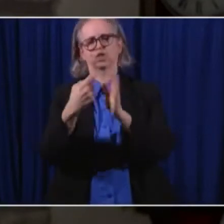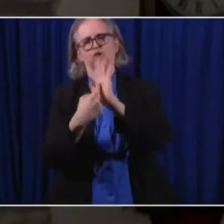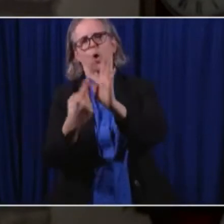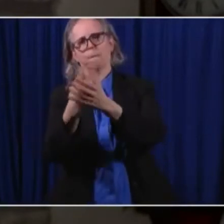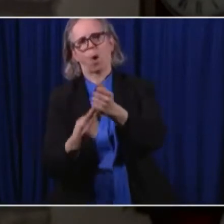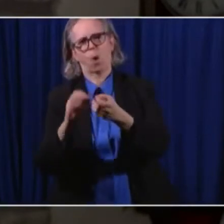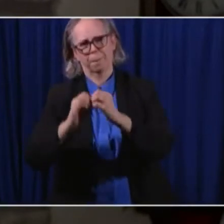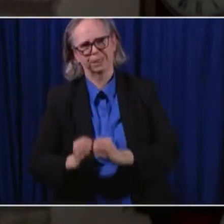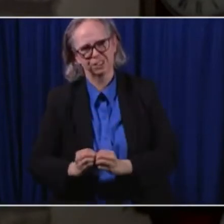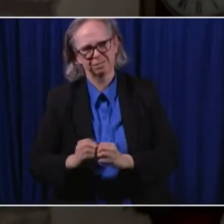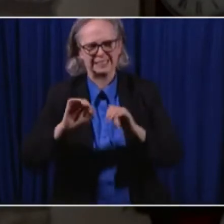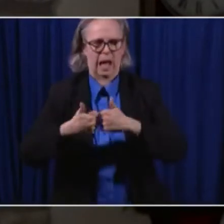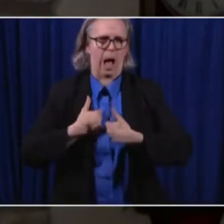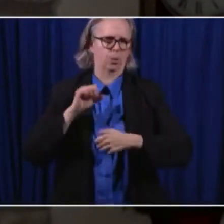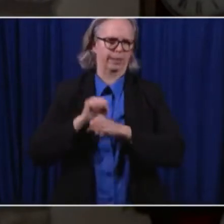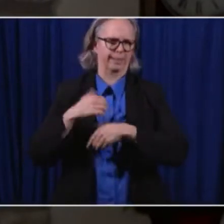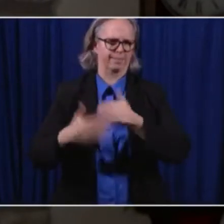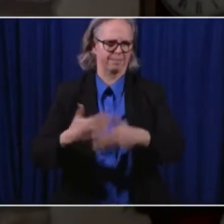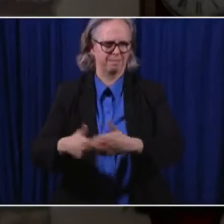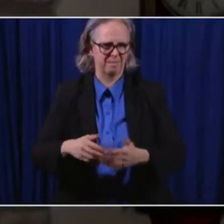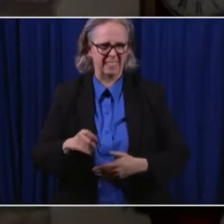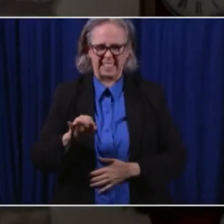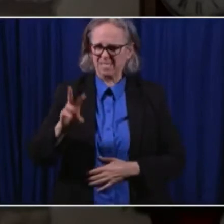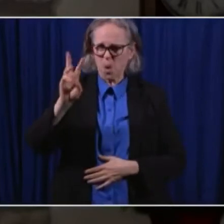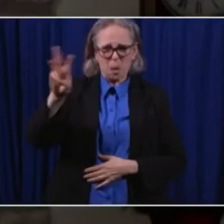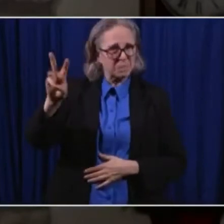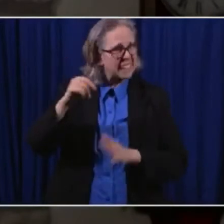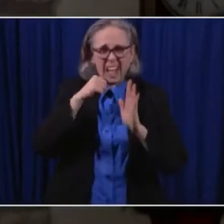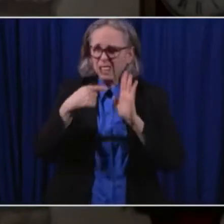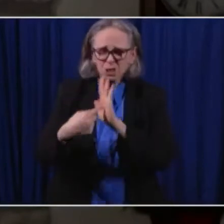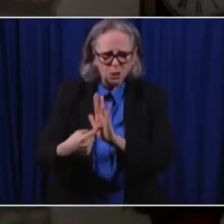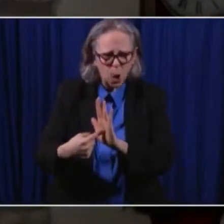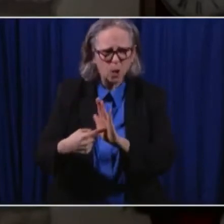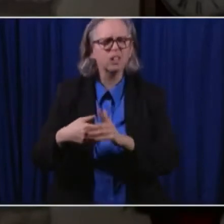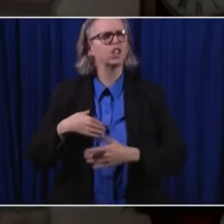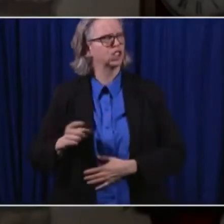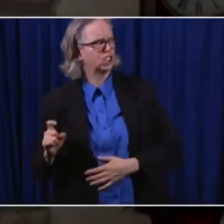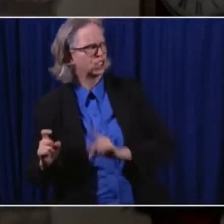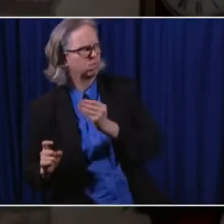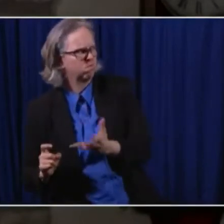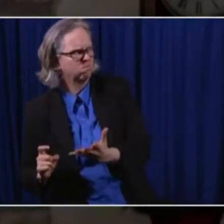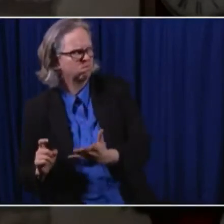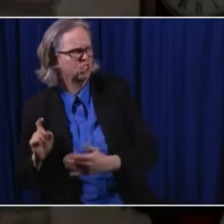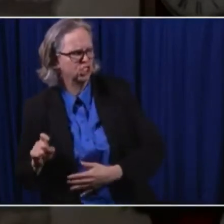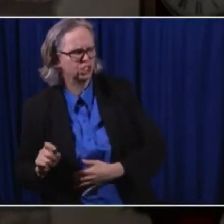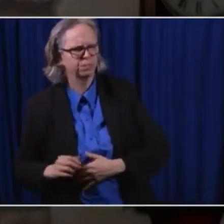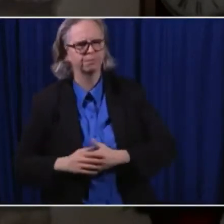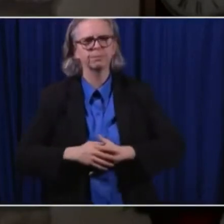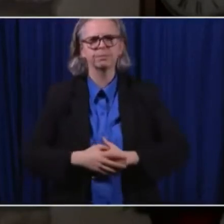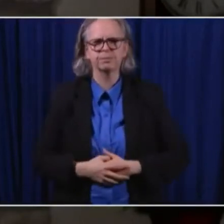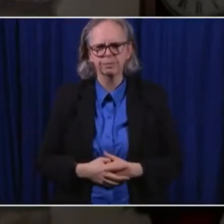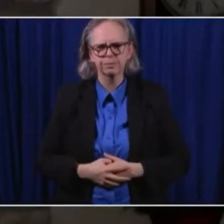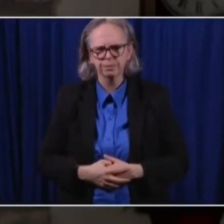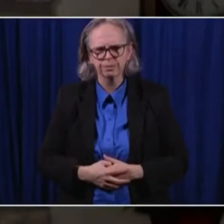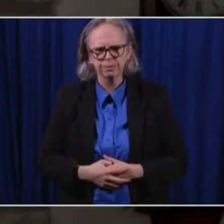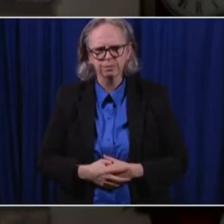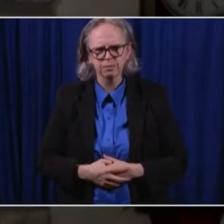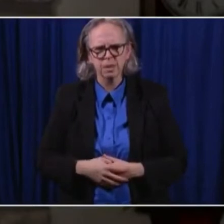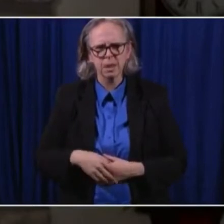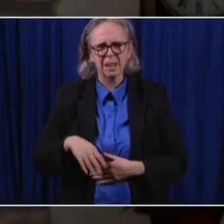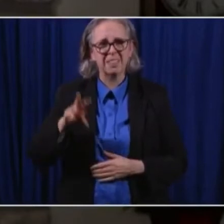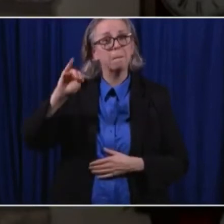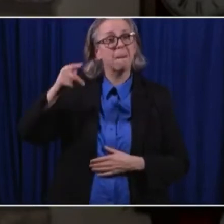page, it should be shown that way. What we actually report, when you look at our map, for example, as